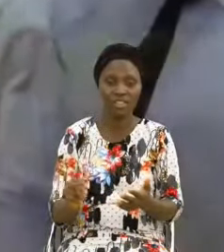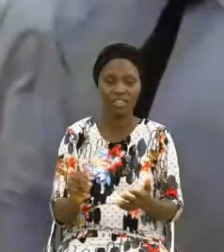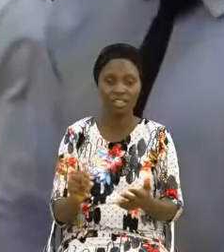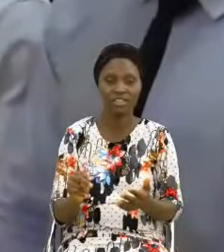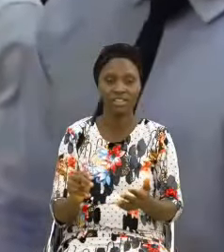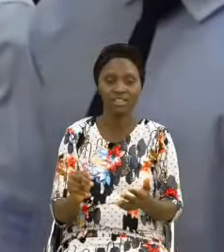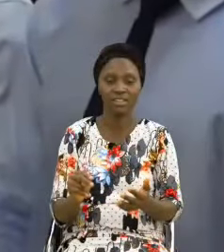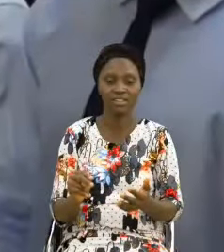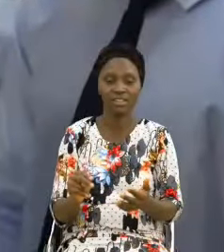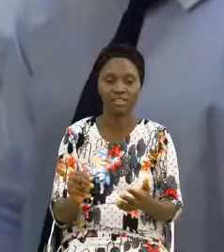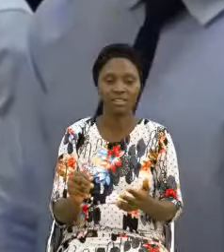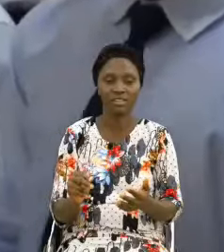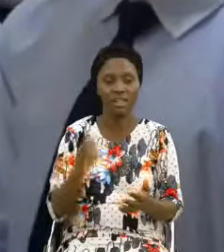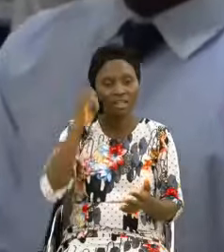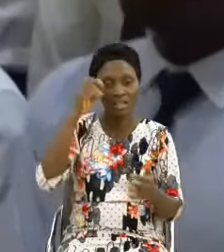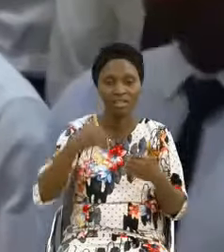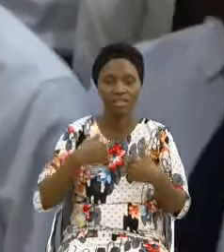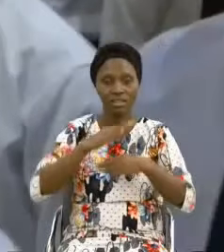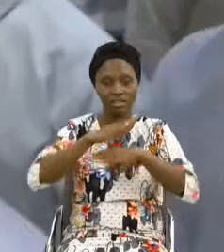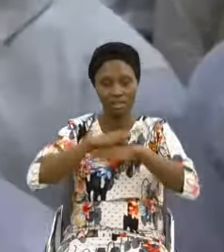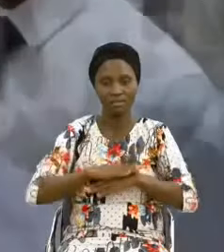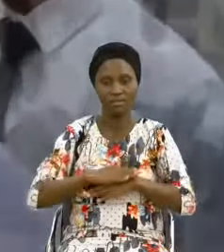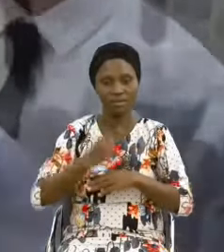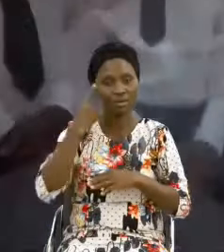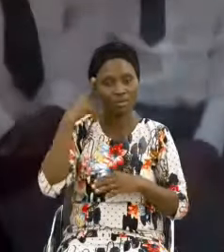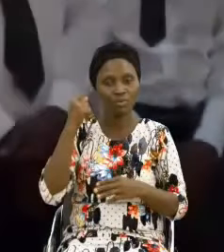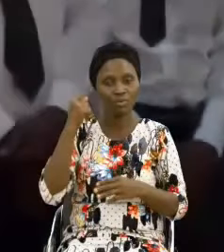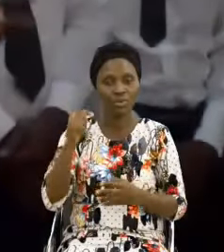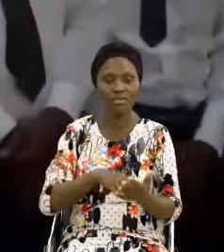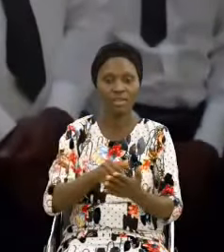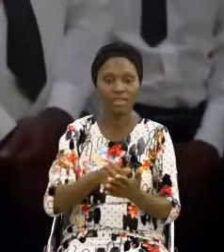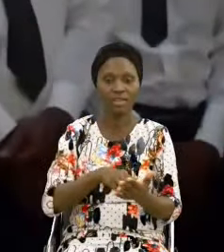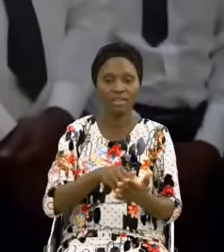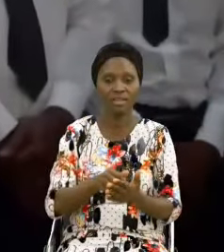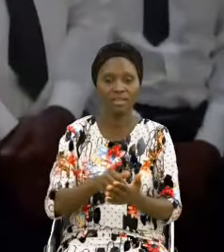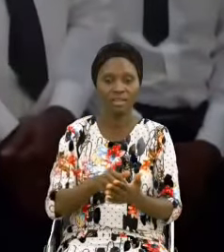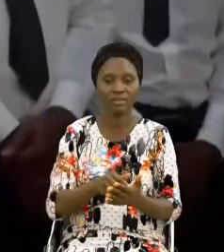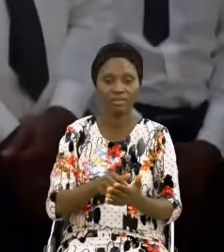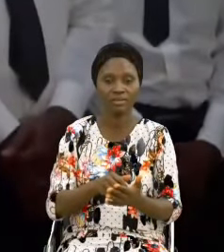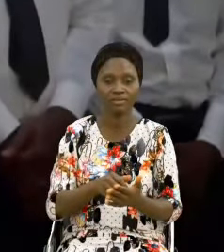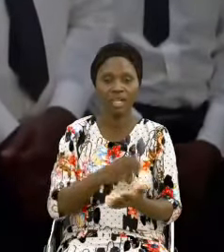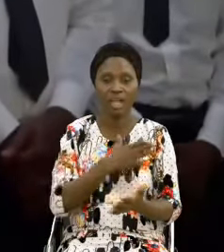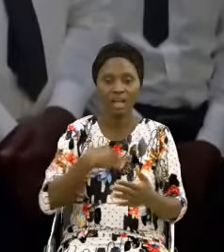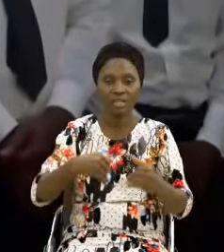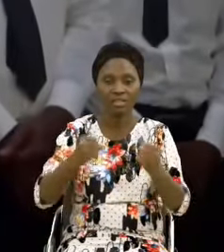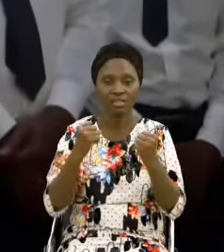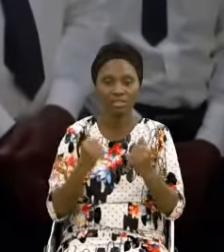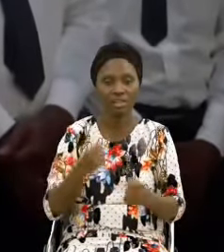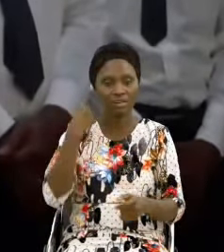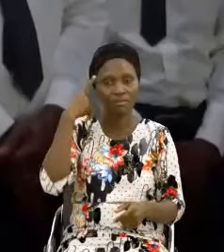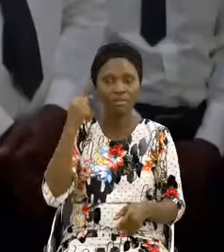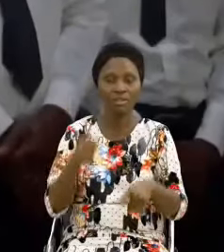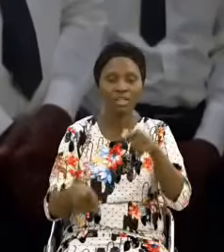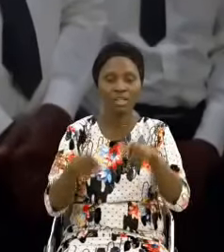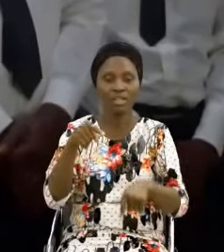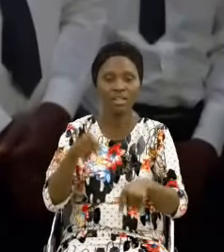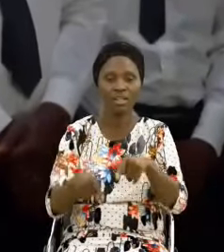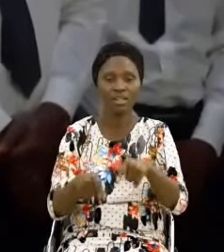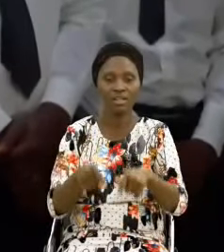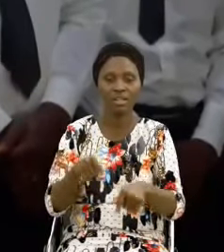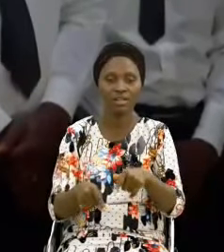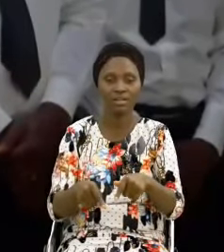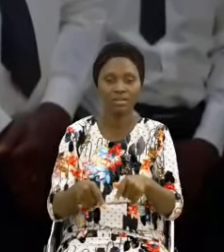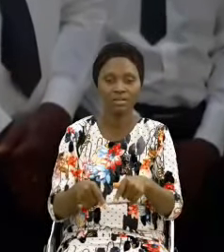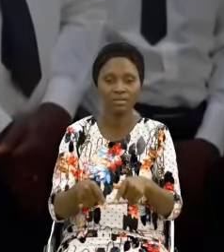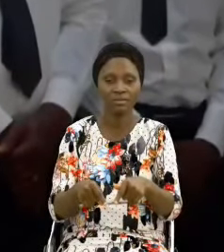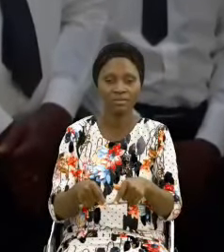for the weary, has rest for the lame. He's passing a blessing. He's passing a blessing. There's one with your